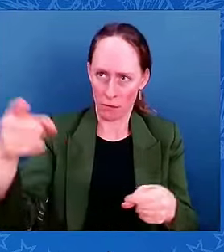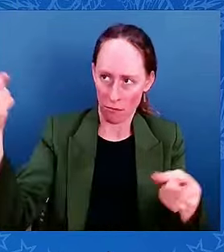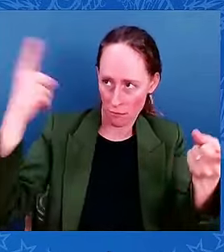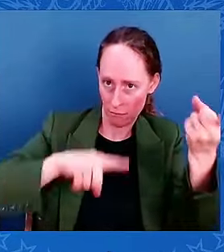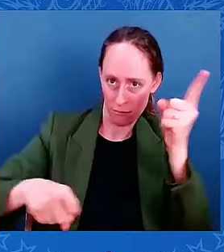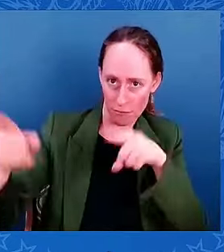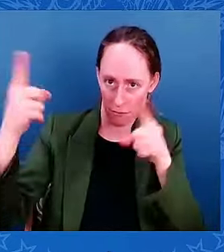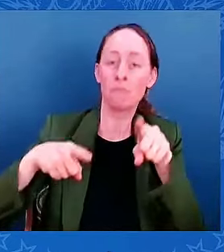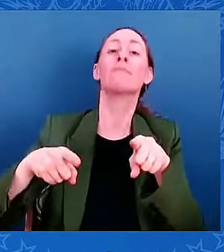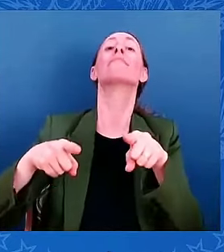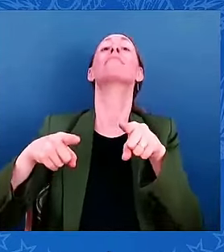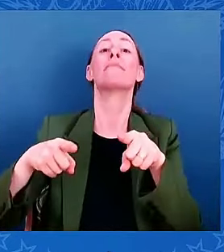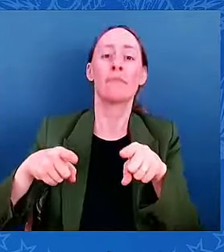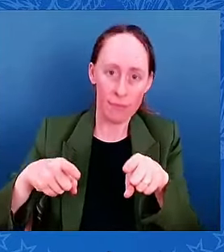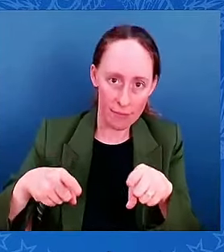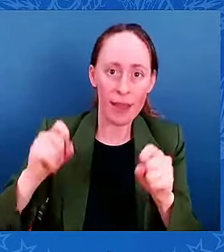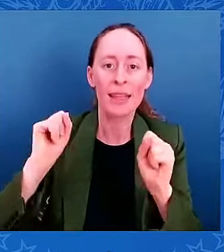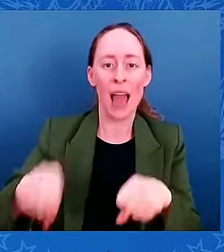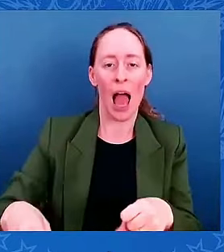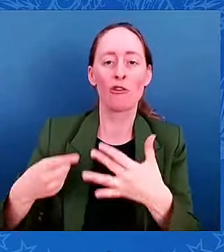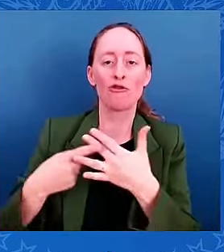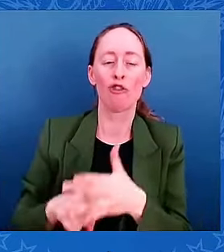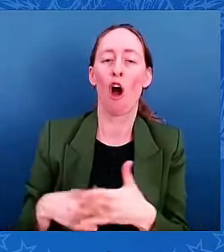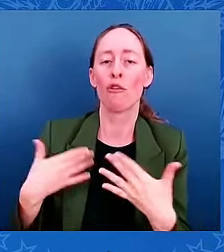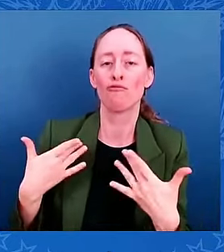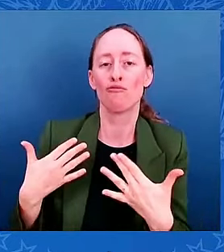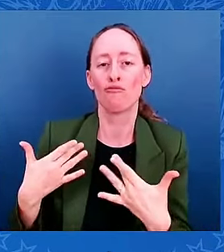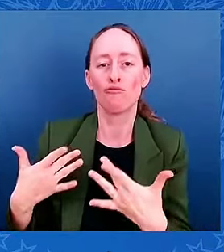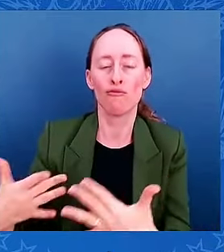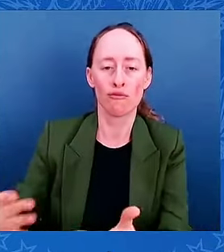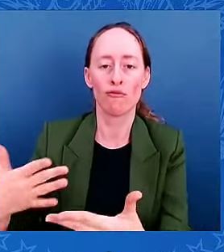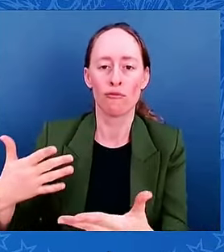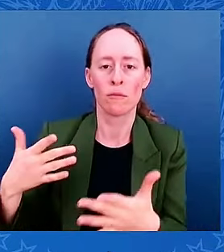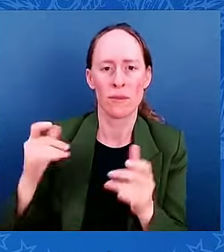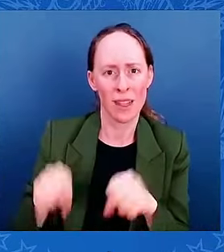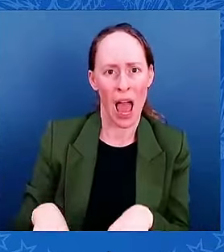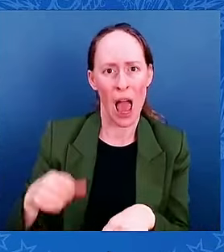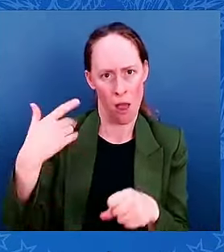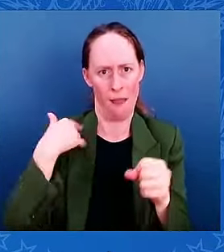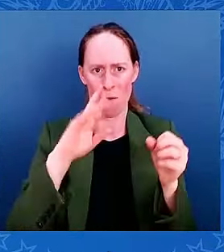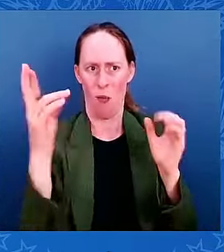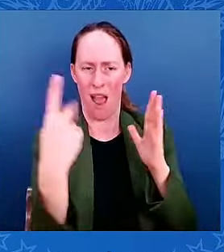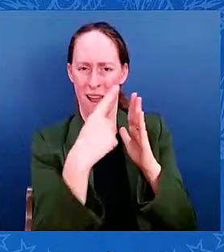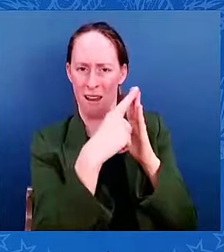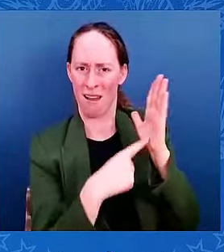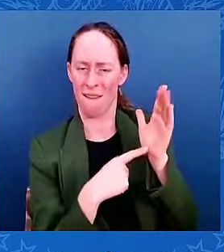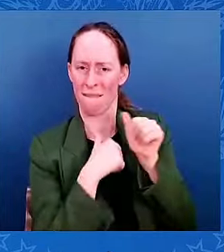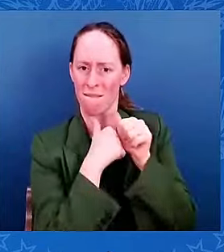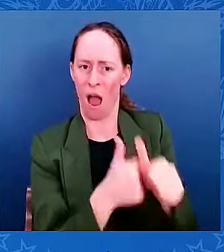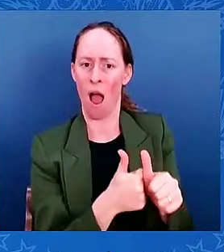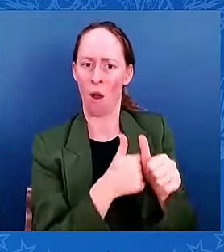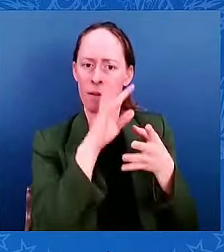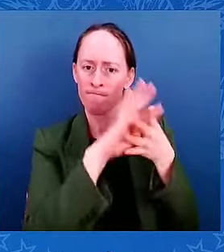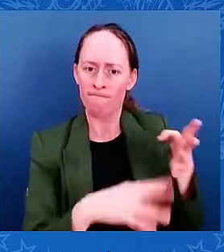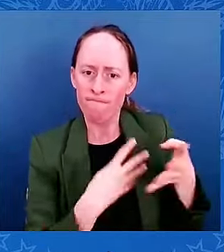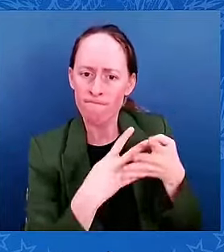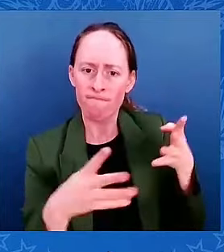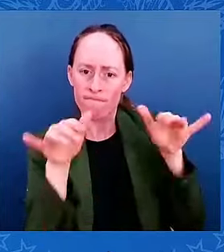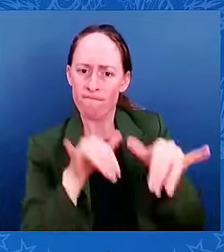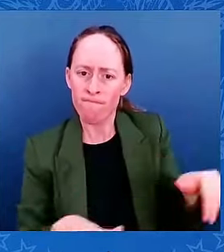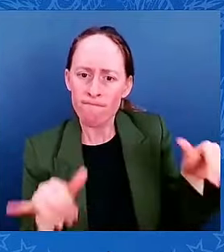These agreements make sure construction is top-notch, on time, on task, and on budget.